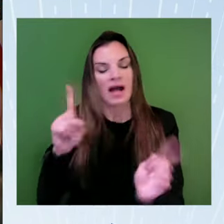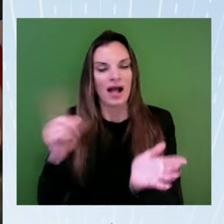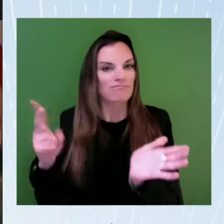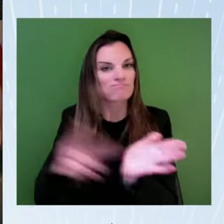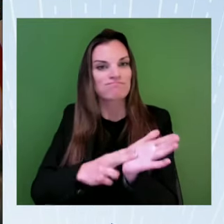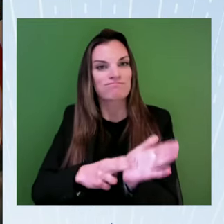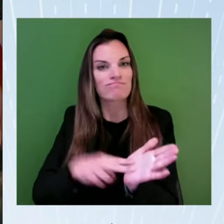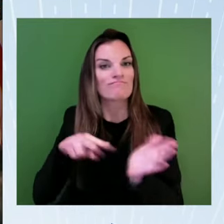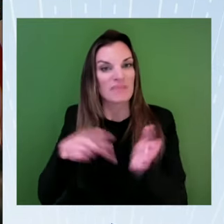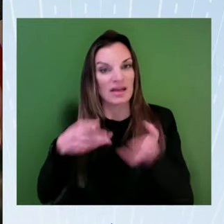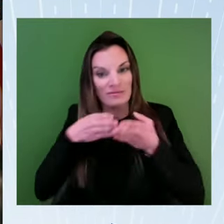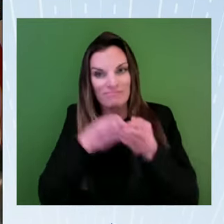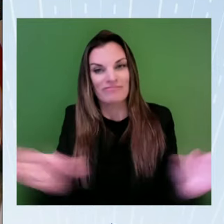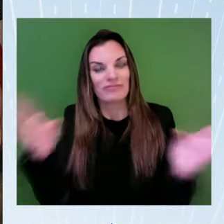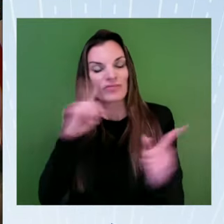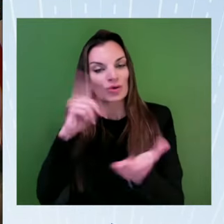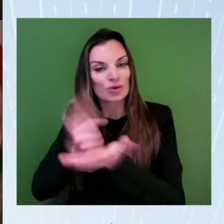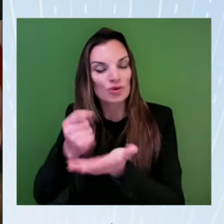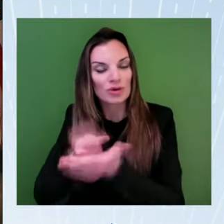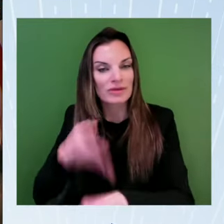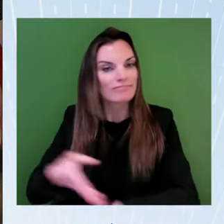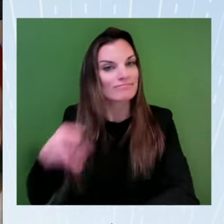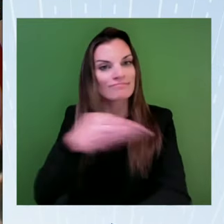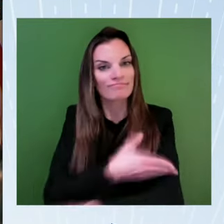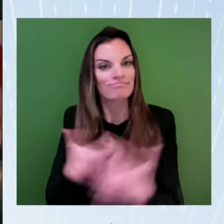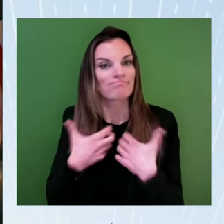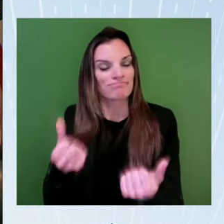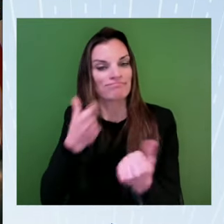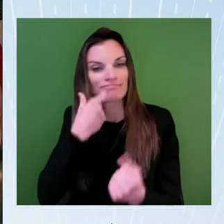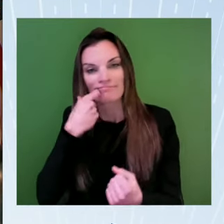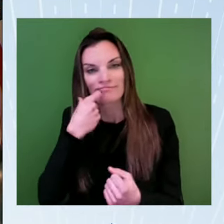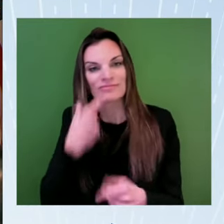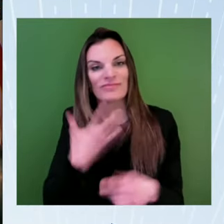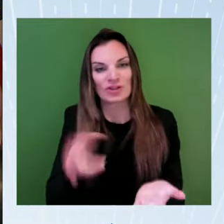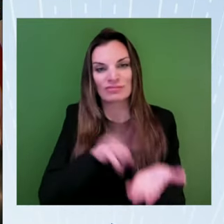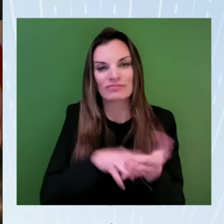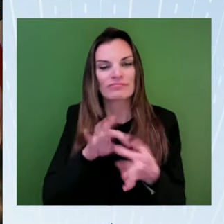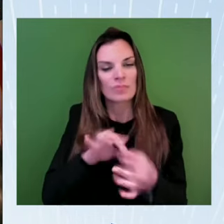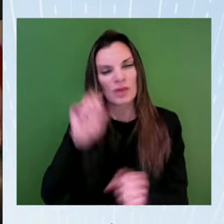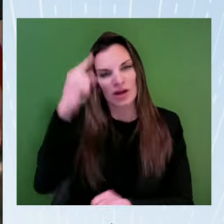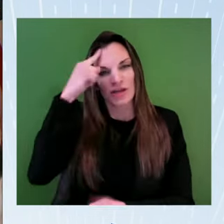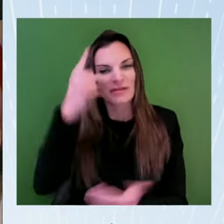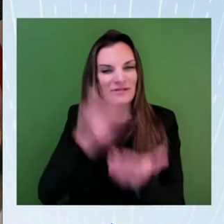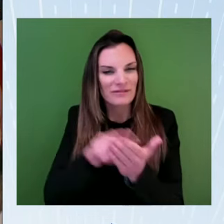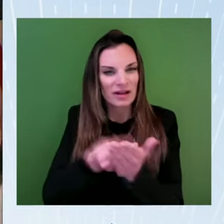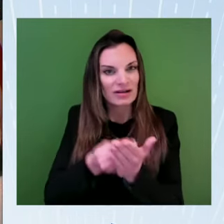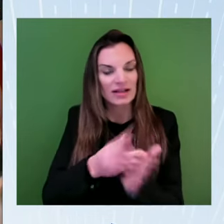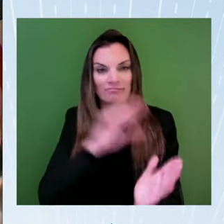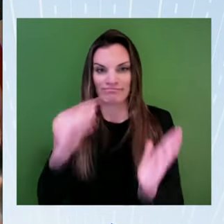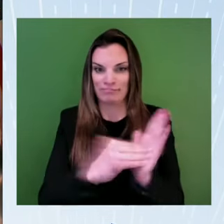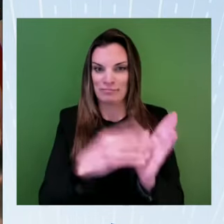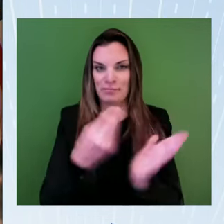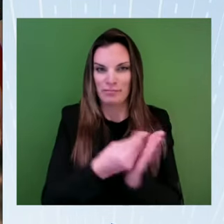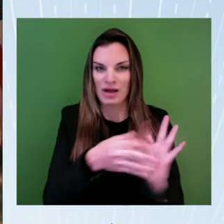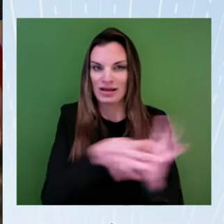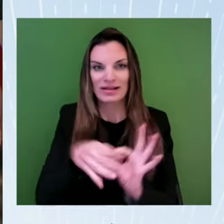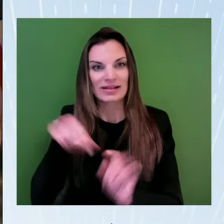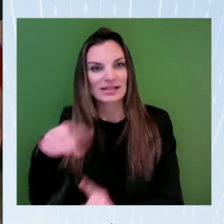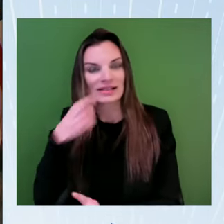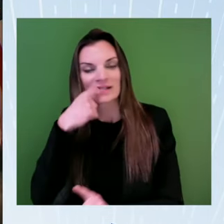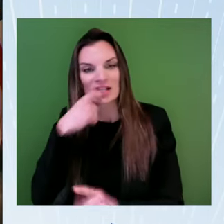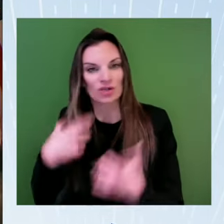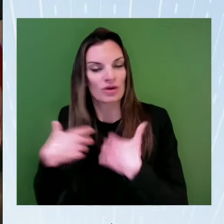Americans when he signed the bipartisan omnibus government funding bill into law. Now, in his national drug